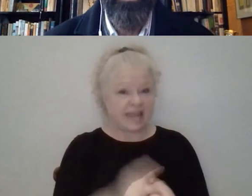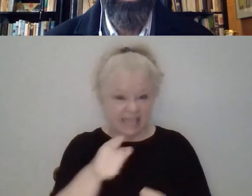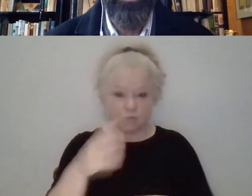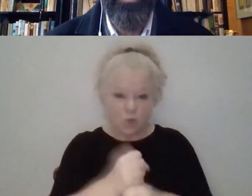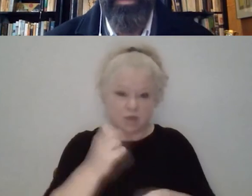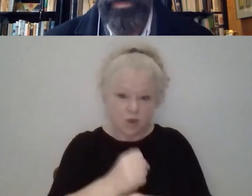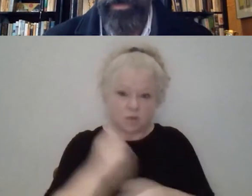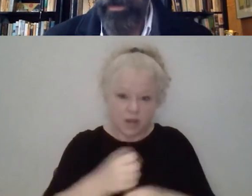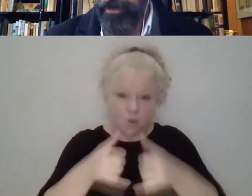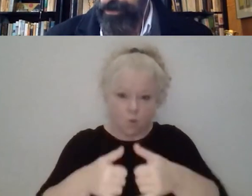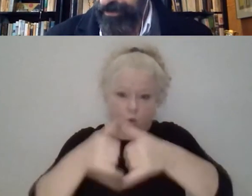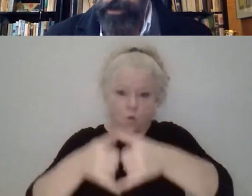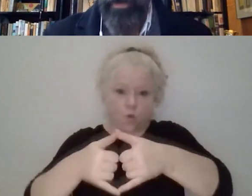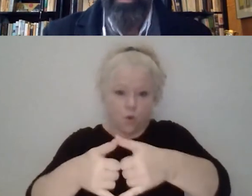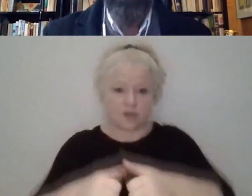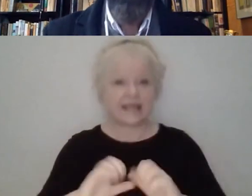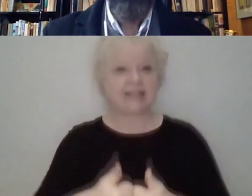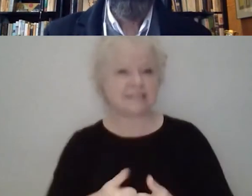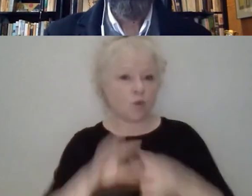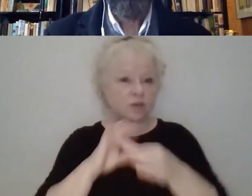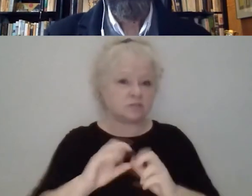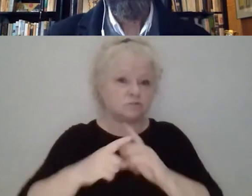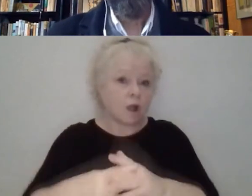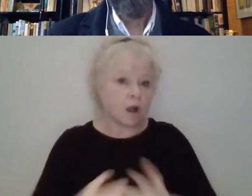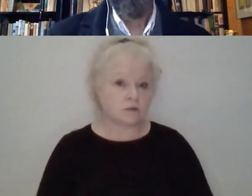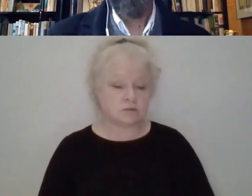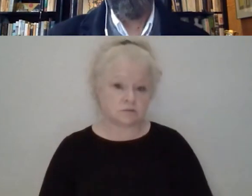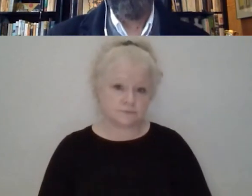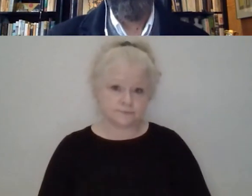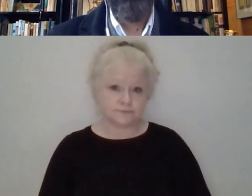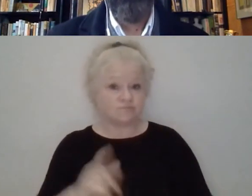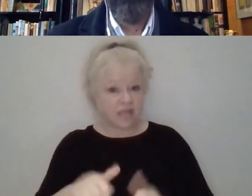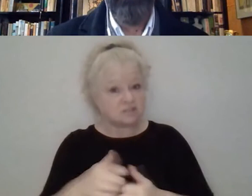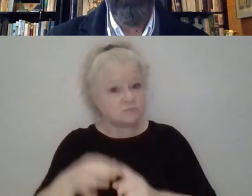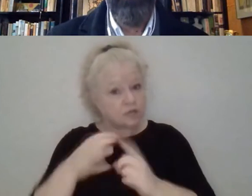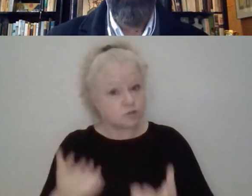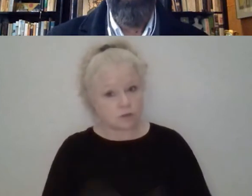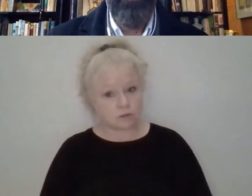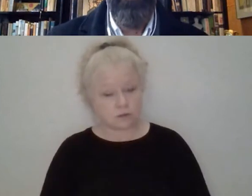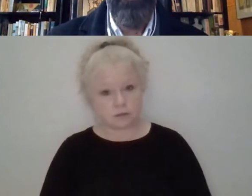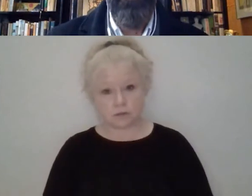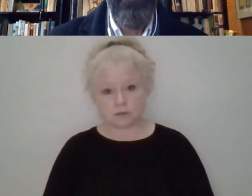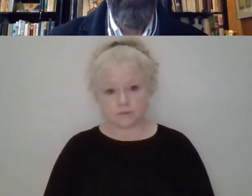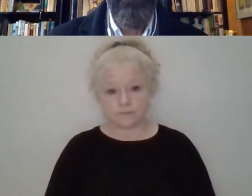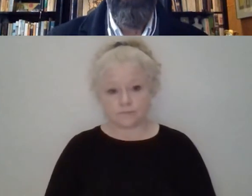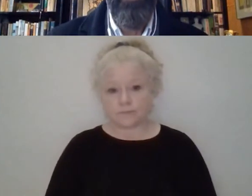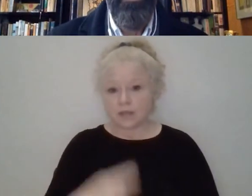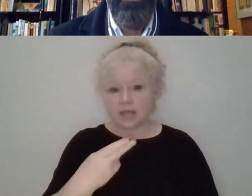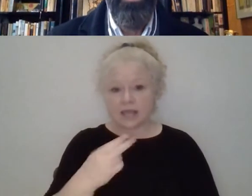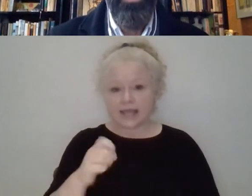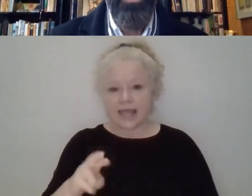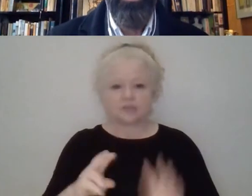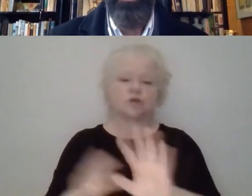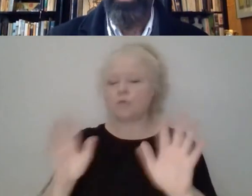And that's how some of these relationships starts. So that's very, very special to me. Héctor Héctor,